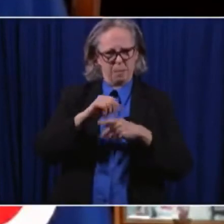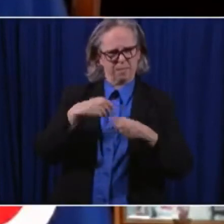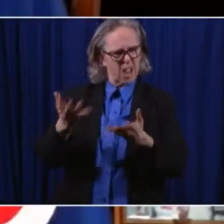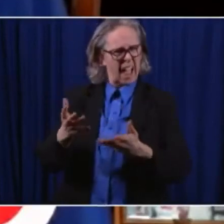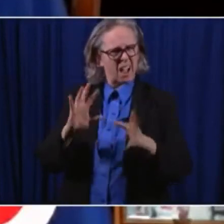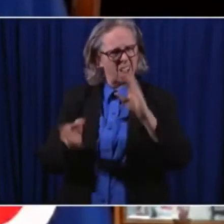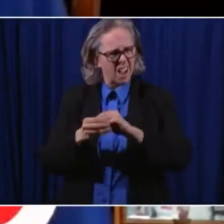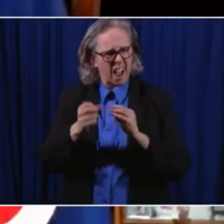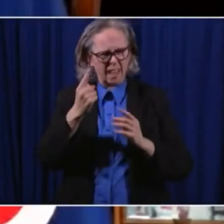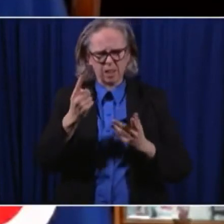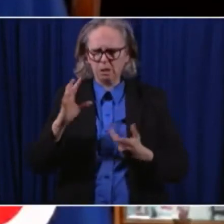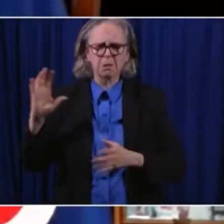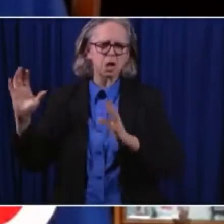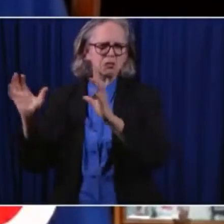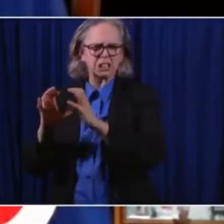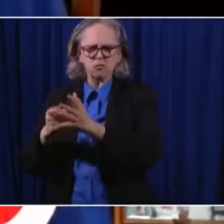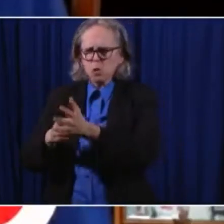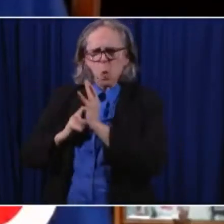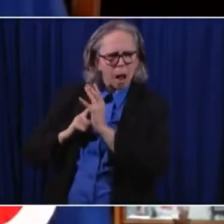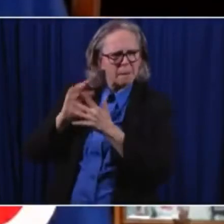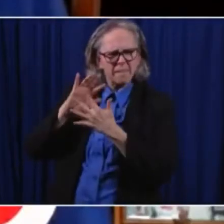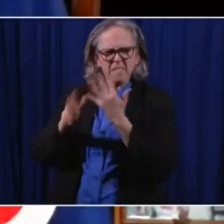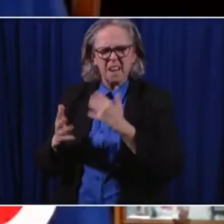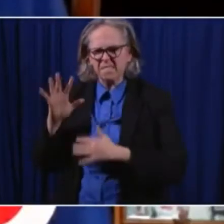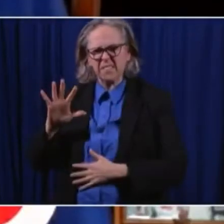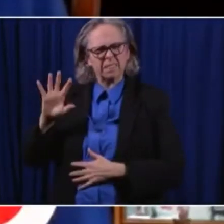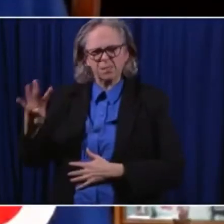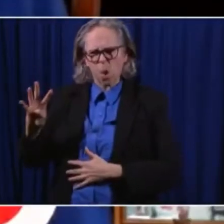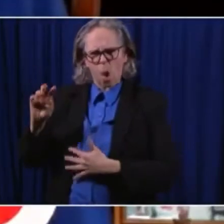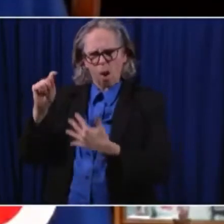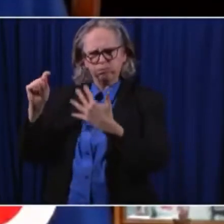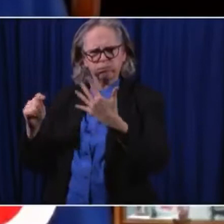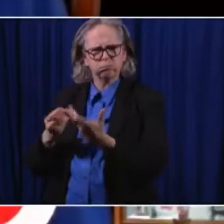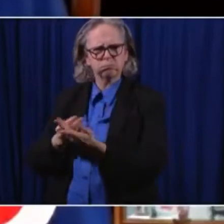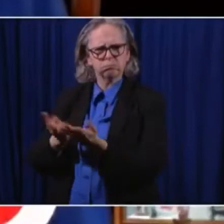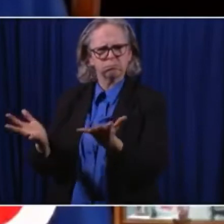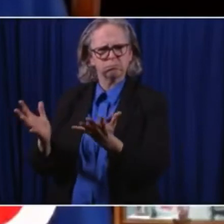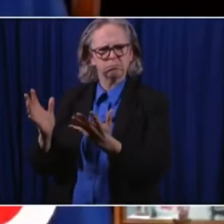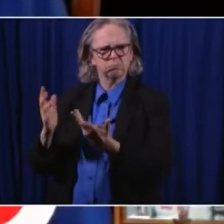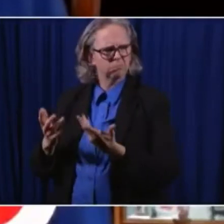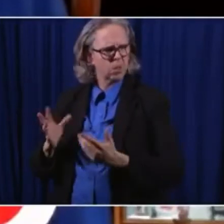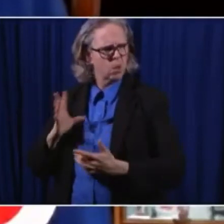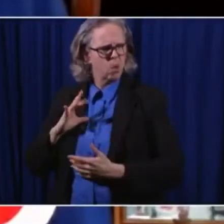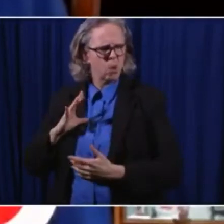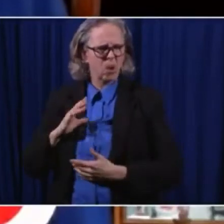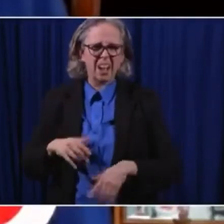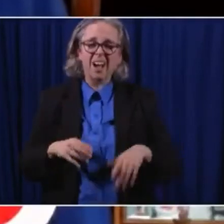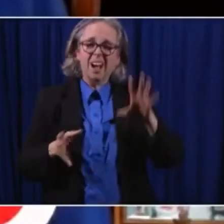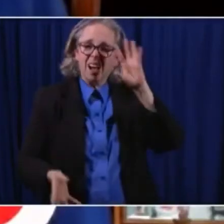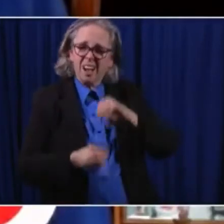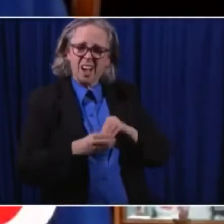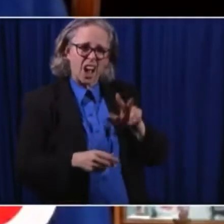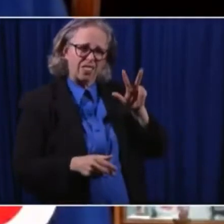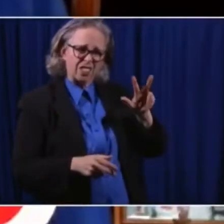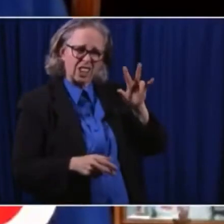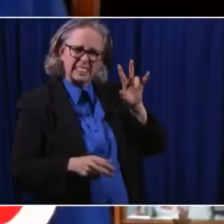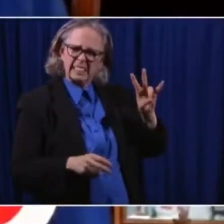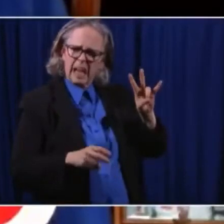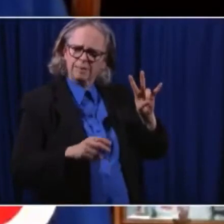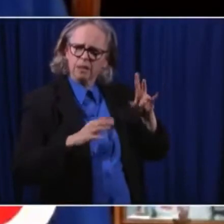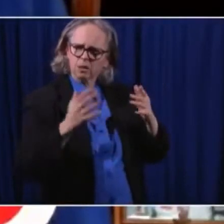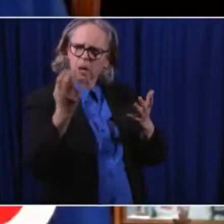This is an important part in the COVID world. 37 credentials can be completed 100% online. So you don't have to